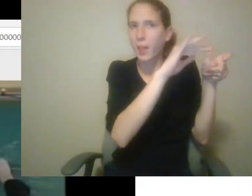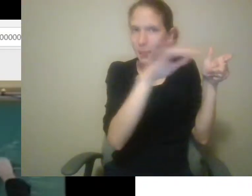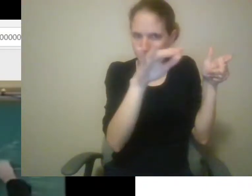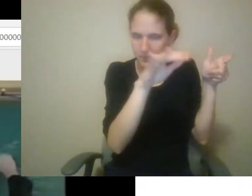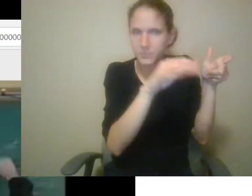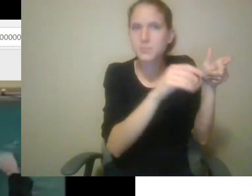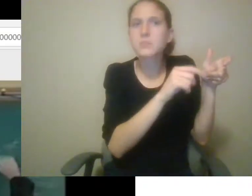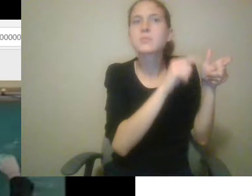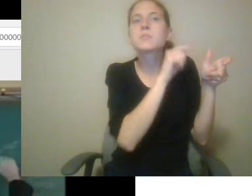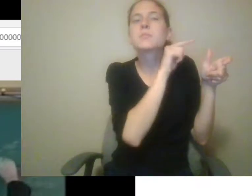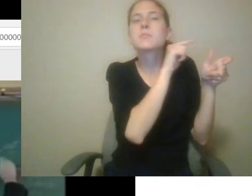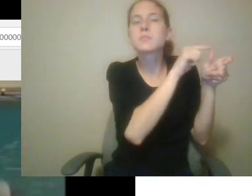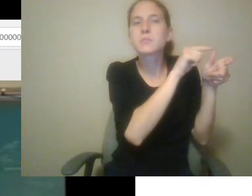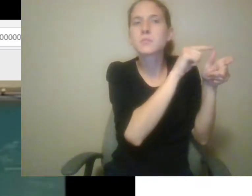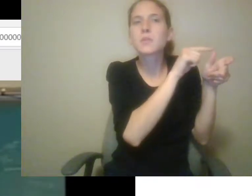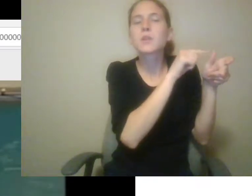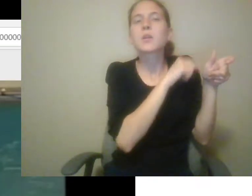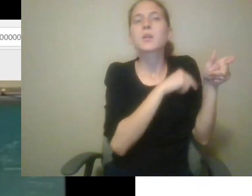cells.